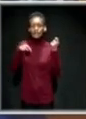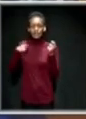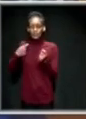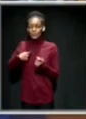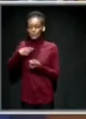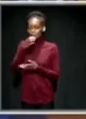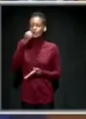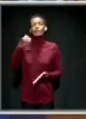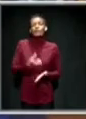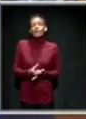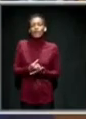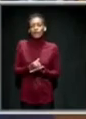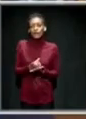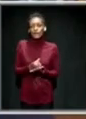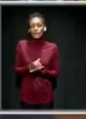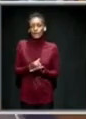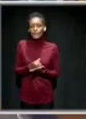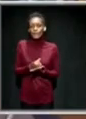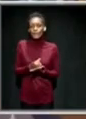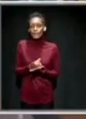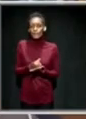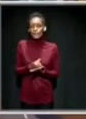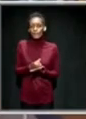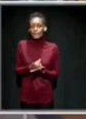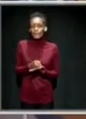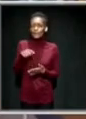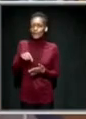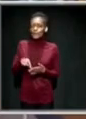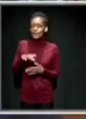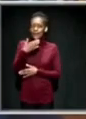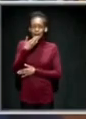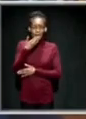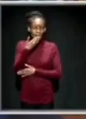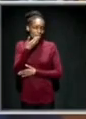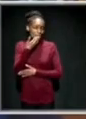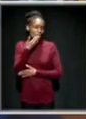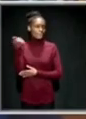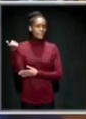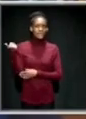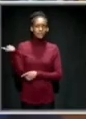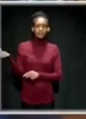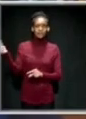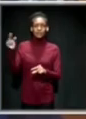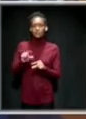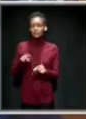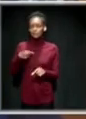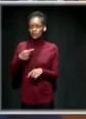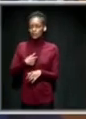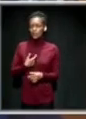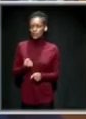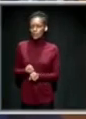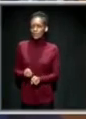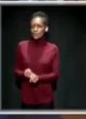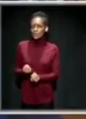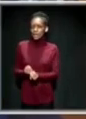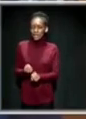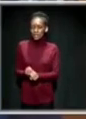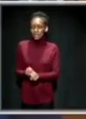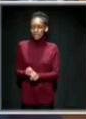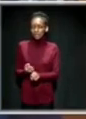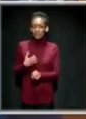we are confirming our conviction that the best investment we can ever make for children, the